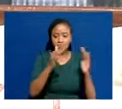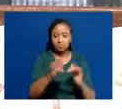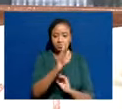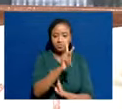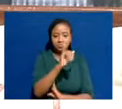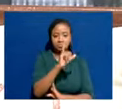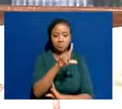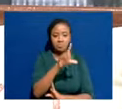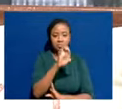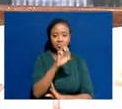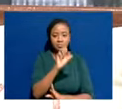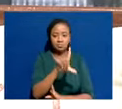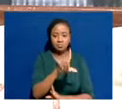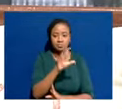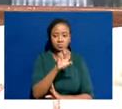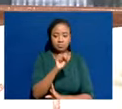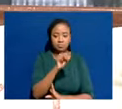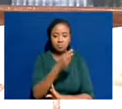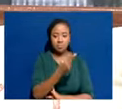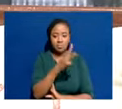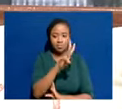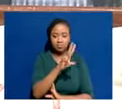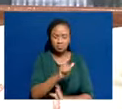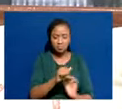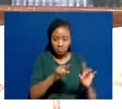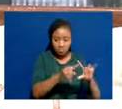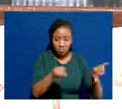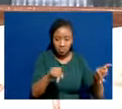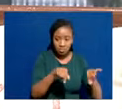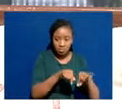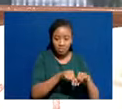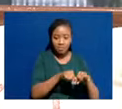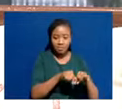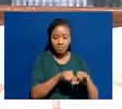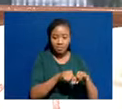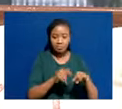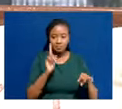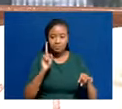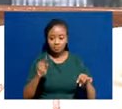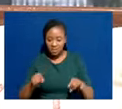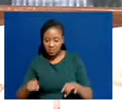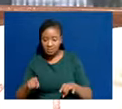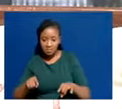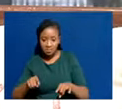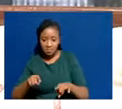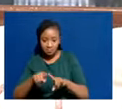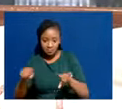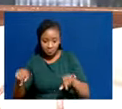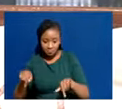were on half an acre. The same rate they're paying is the same rate the neighbor is paying with 30 apartments.